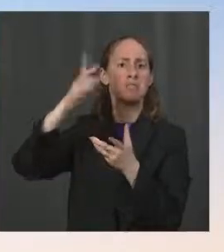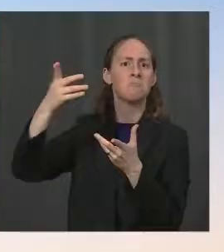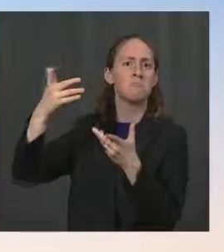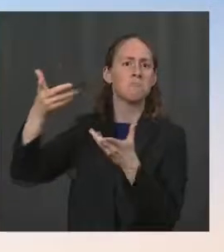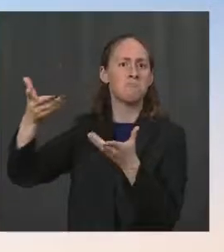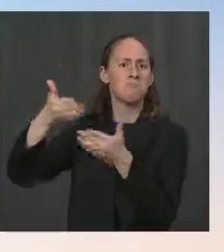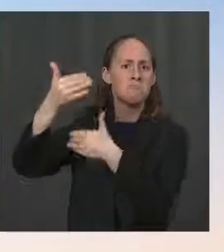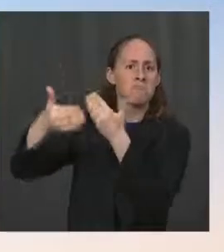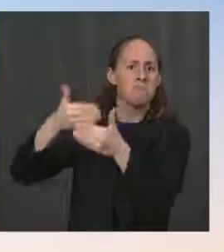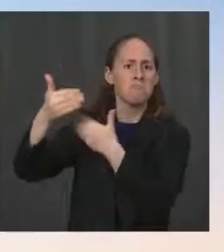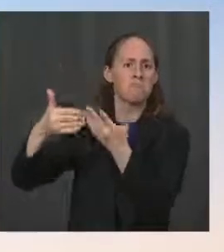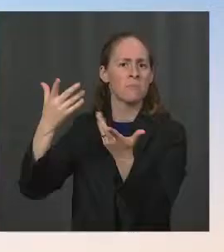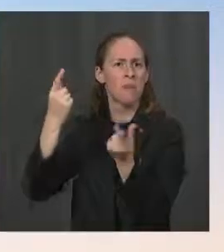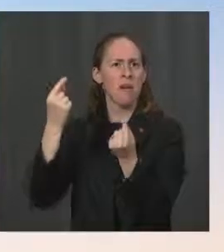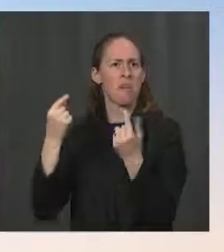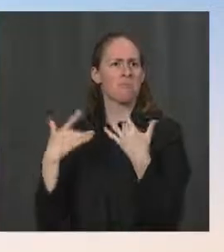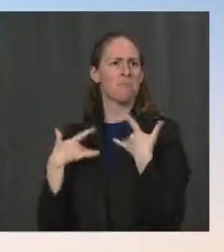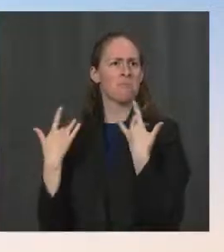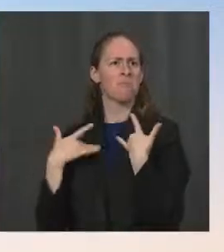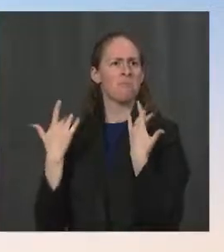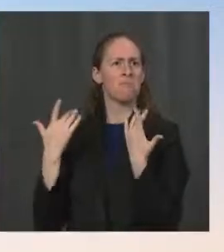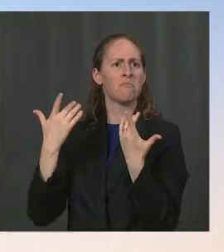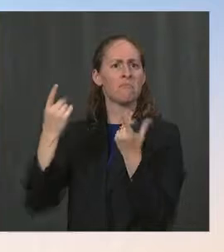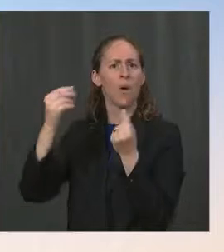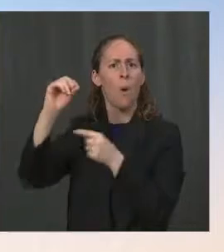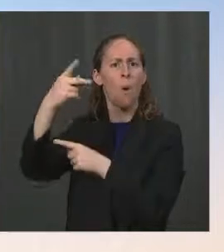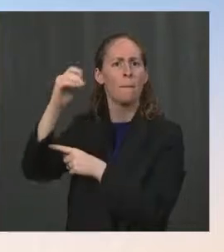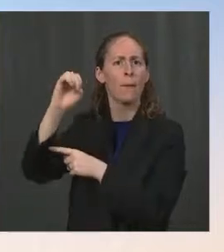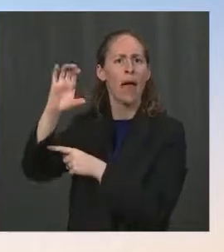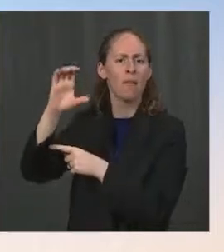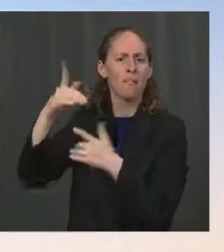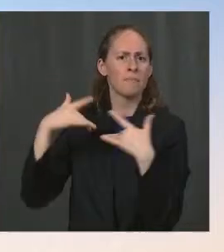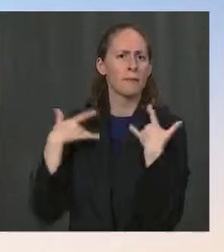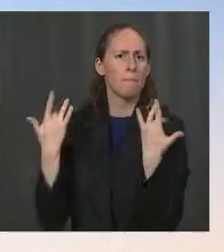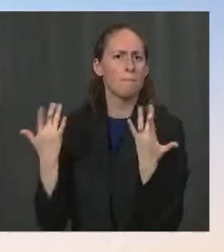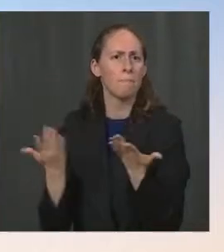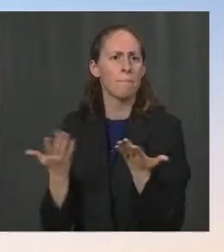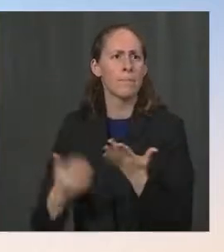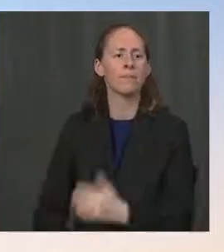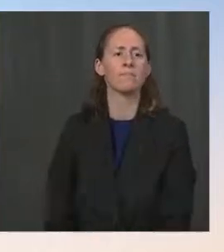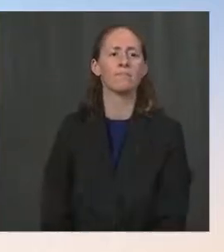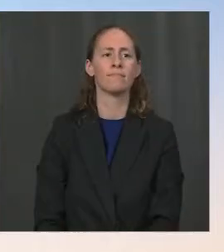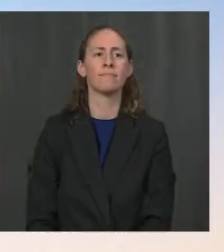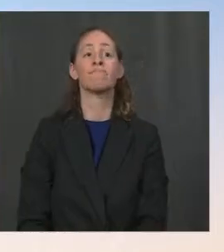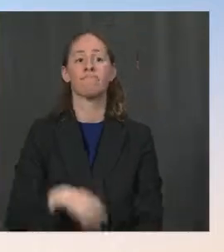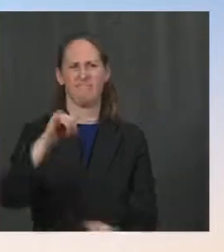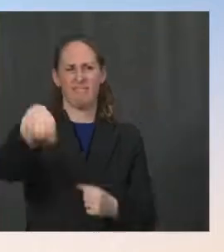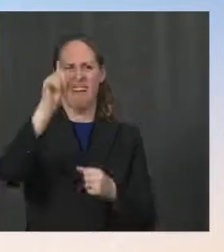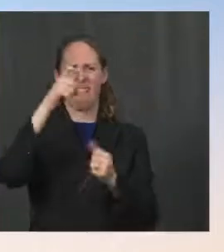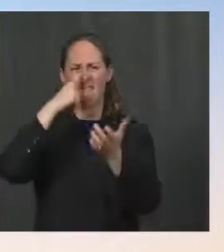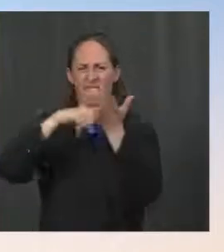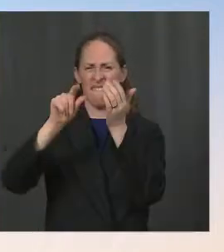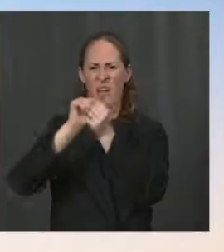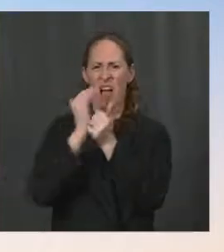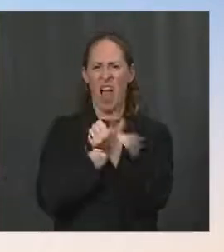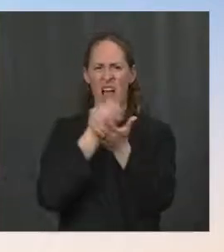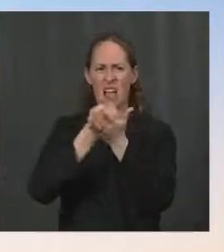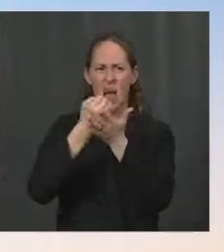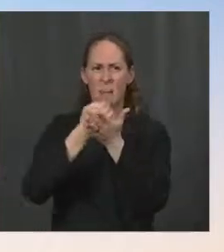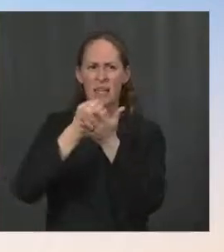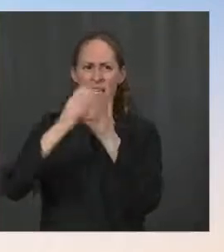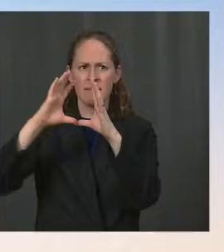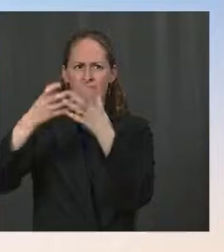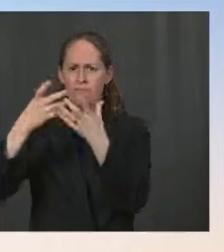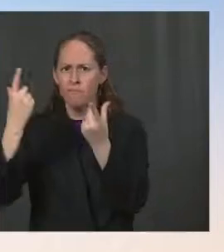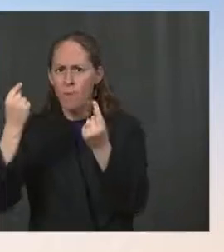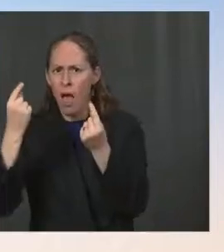U.S. has had with OPEC members about that? It's a great question, Jeff. I will have to talk to Brian Deese and our economic team about our exact reaction. I want to get that right, and